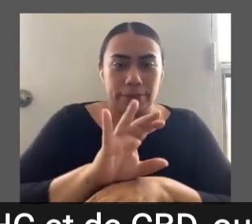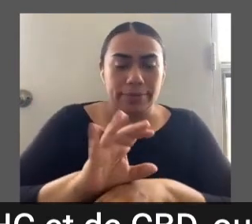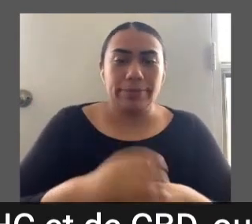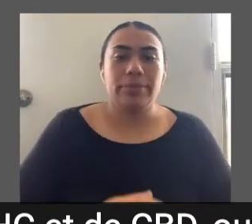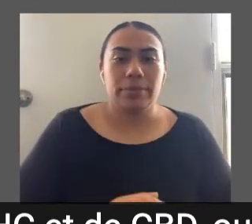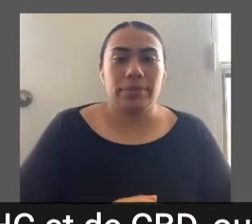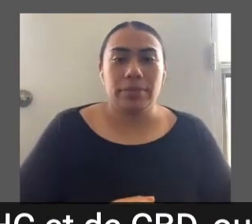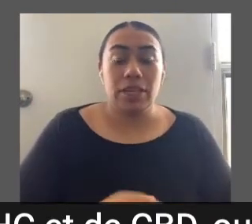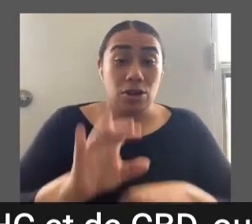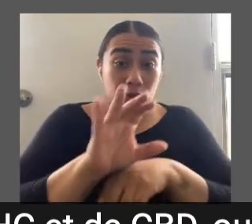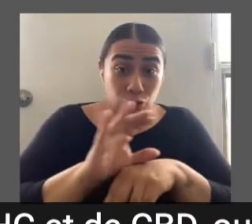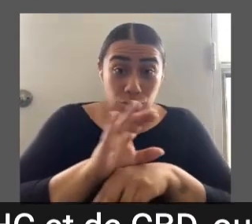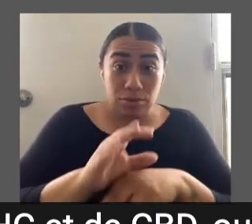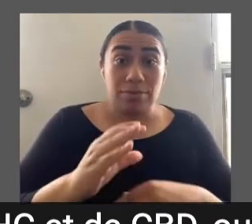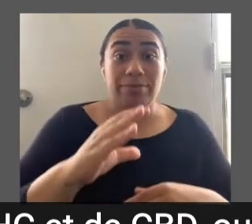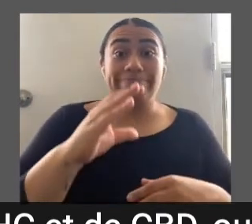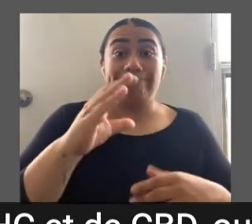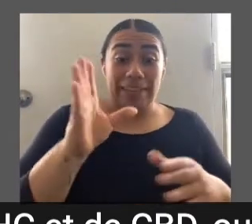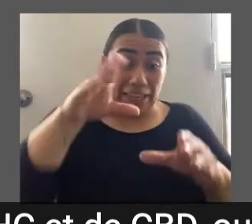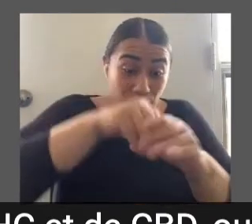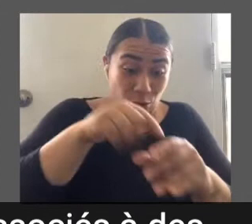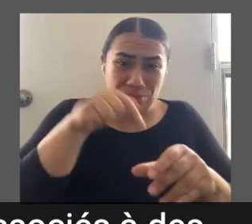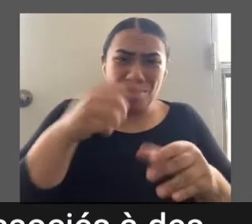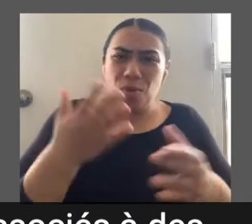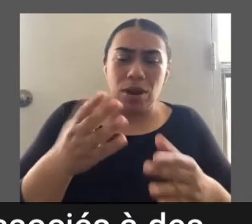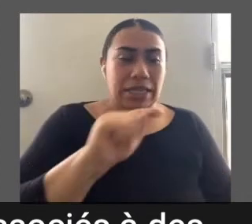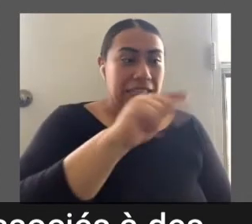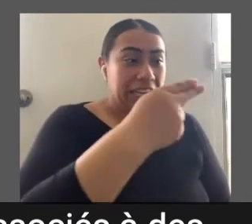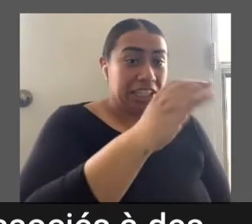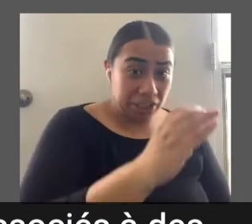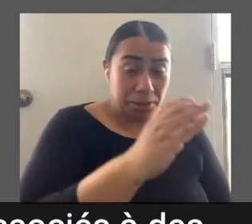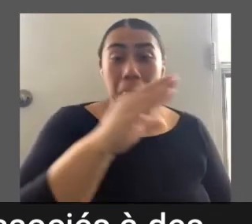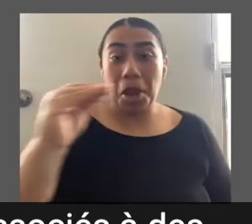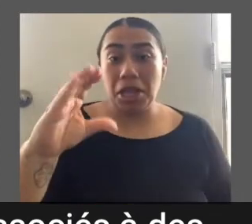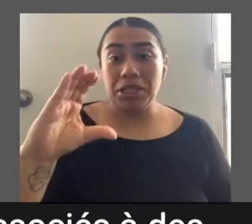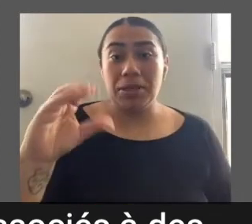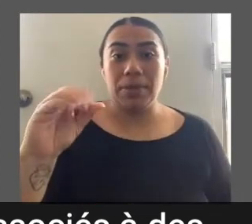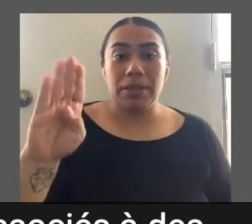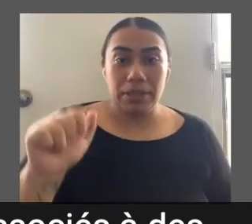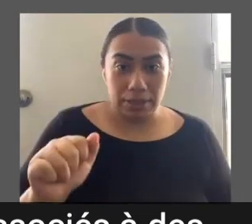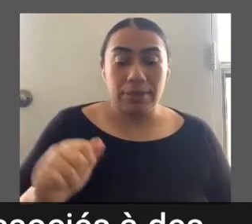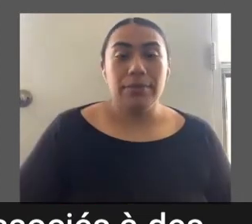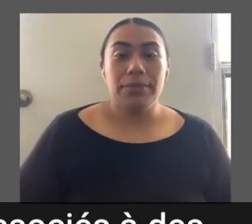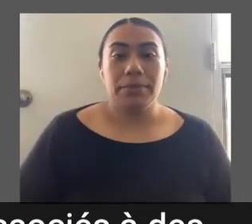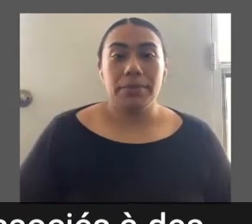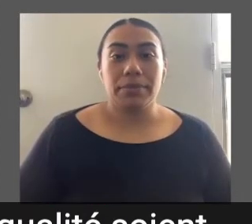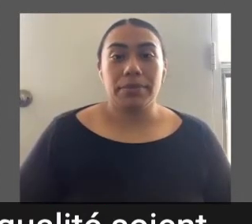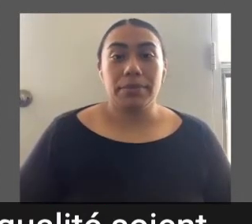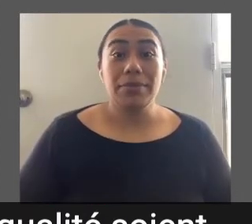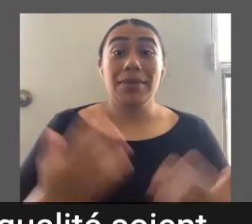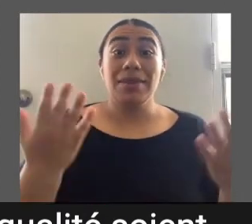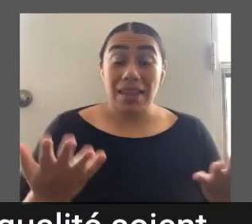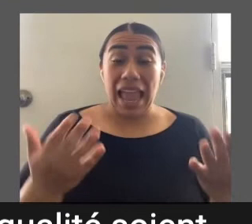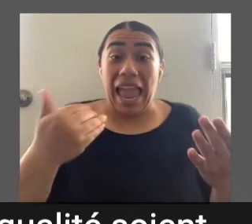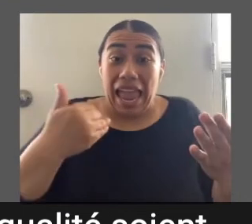THC and CBD, or just THC. Some LPs have teamed up with renowned chocolate makers and companies to ensure